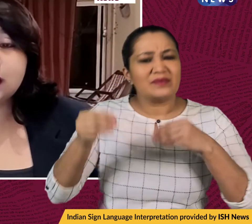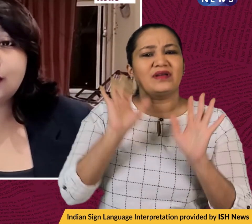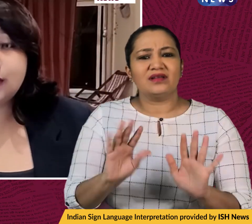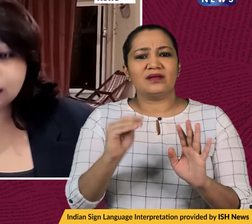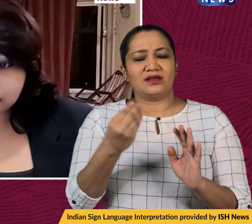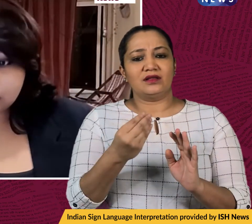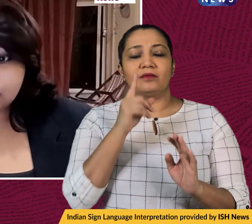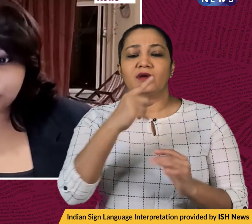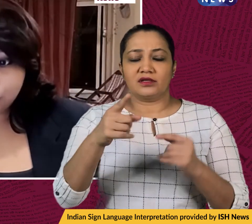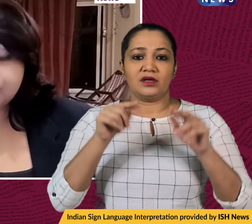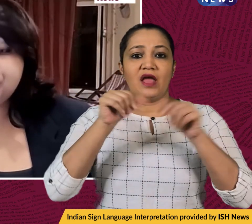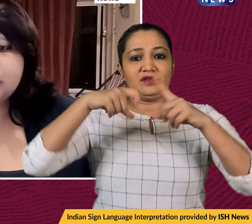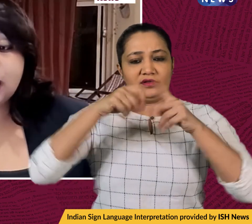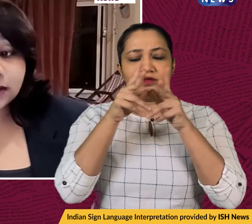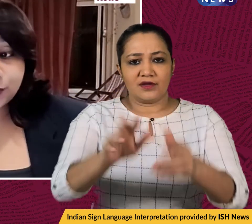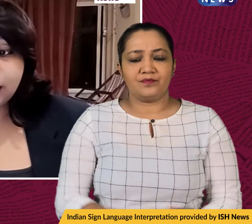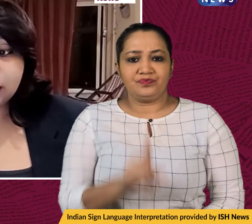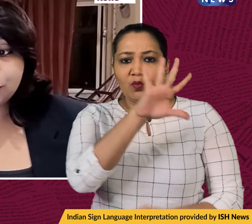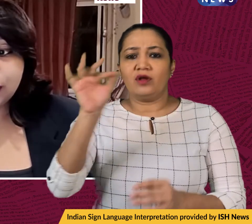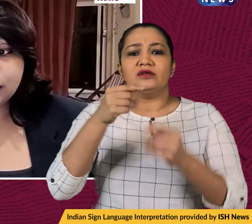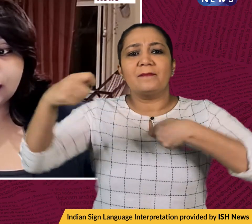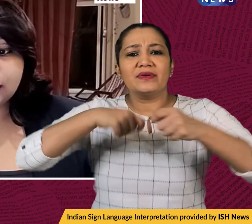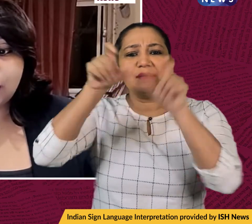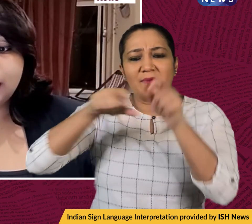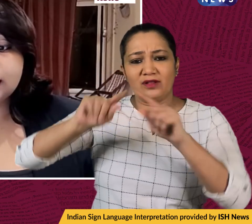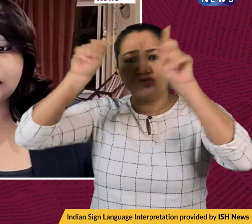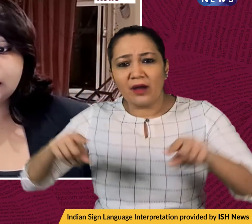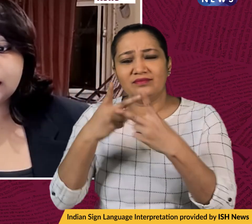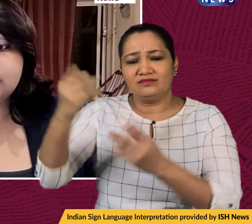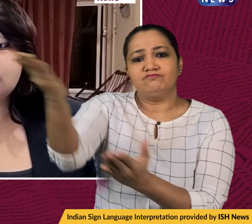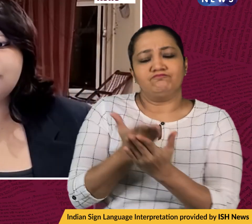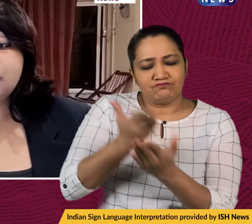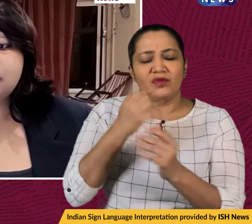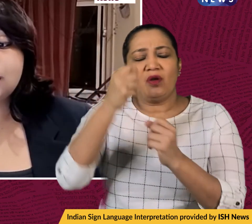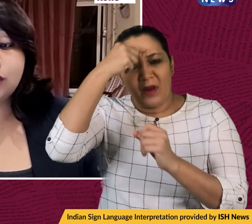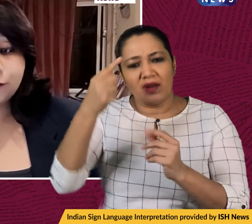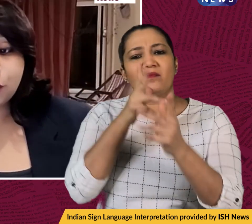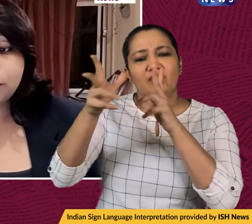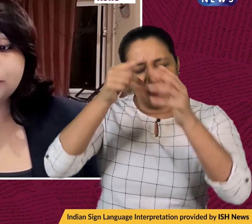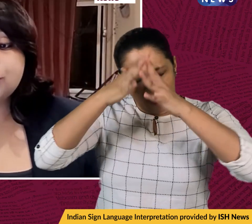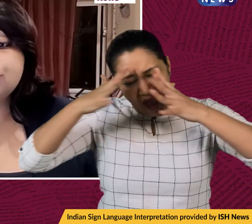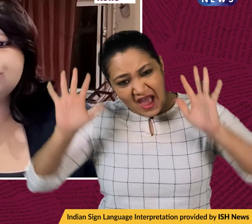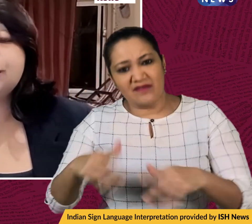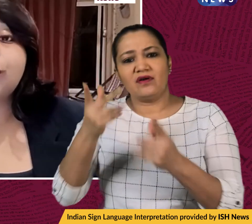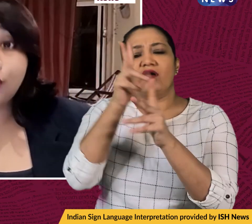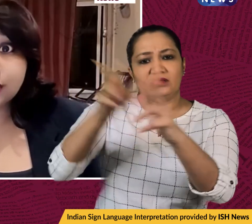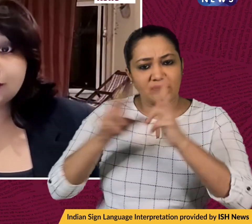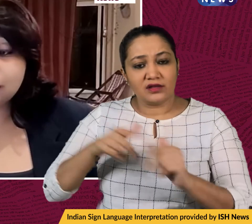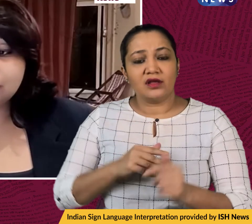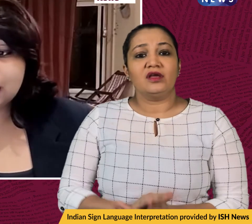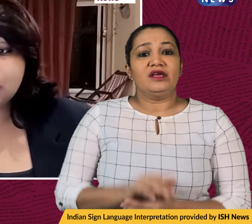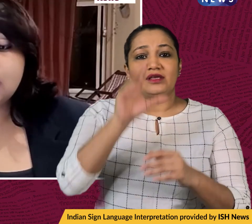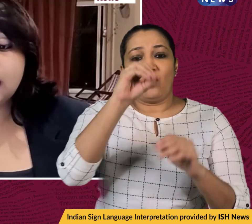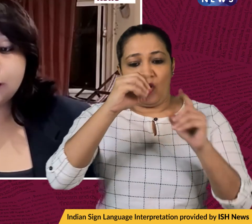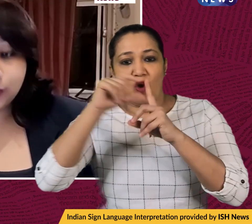restrictions. Now, he said, and I quote, "Last week, some traders had come and they said that they are facing lots of problems due to the